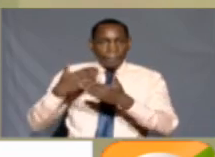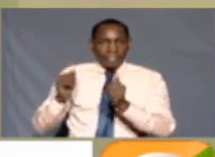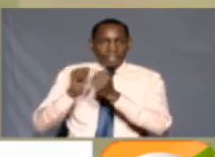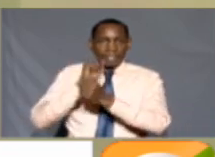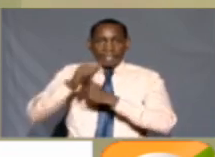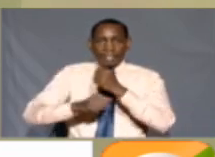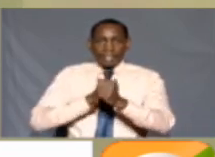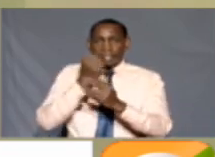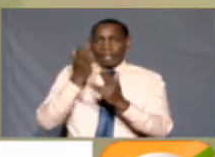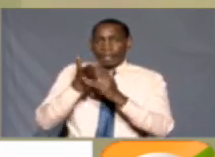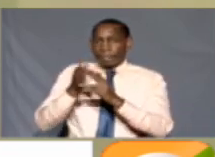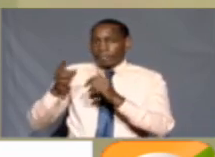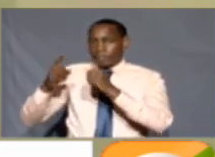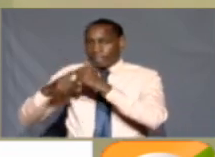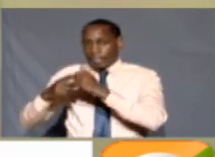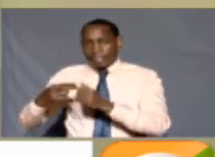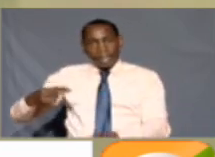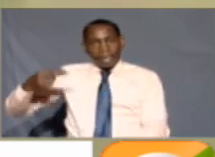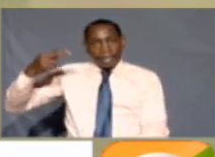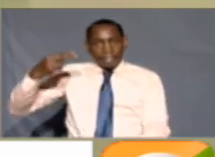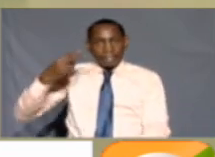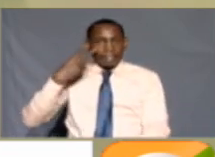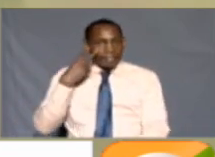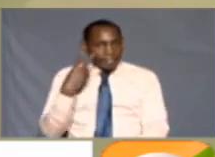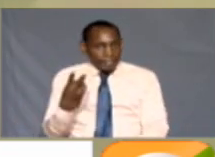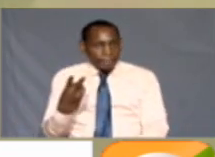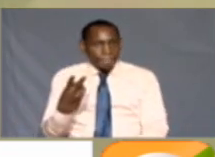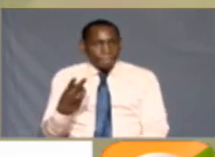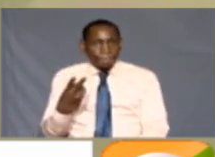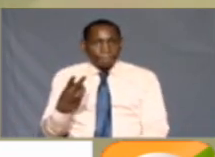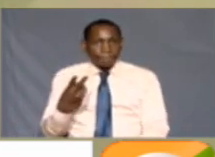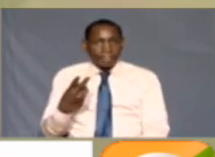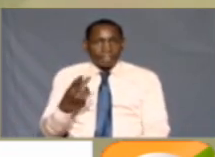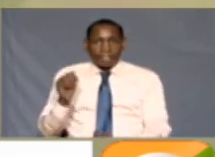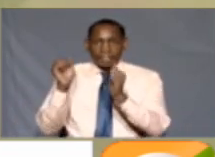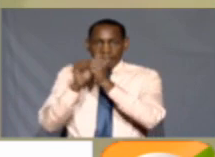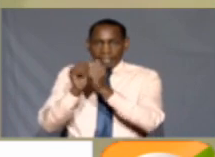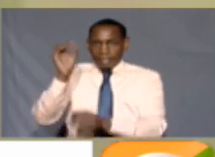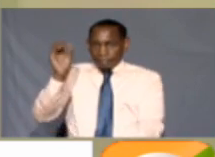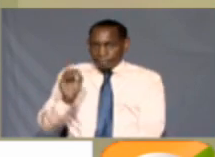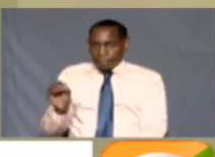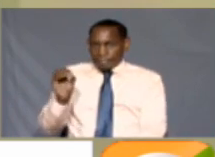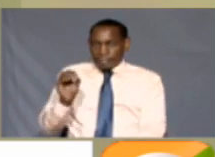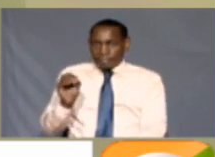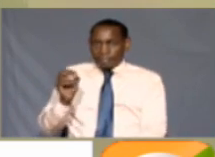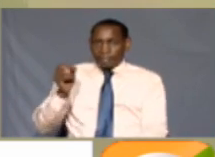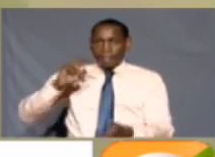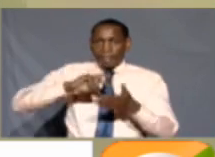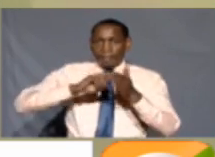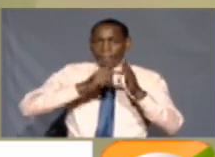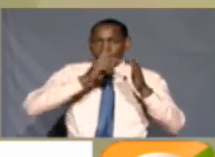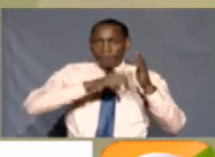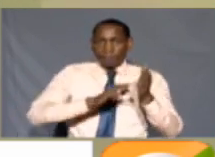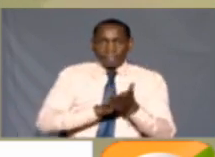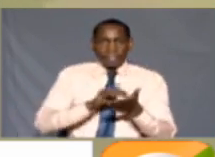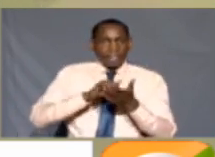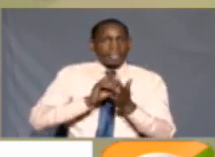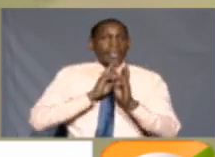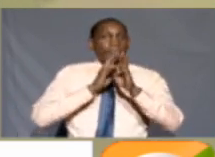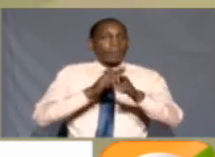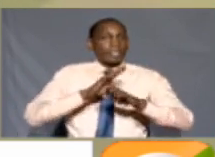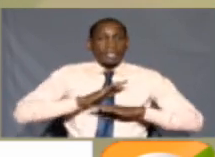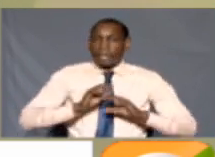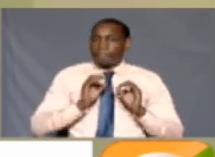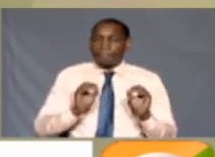It's been between 6, the highest I have ever seen is 10%, which means that we are not reporting